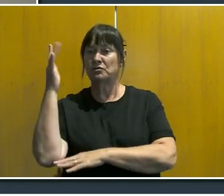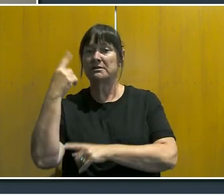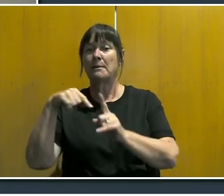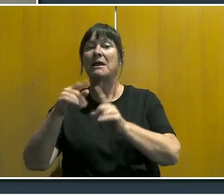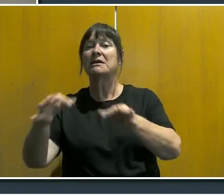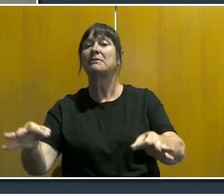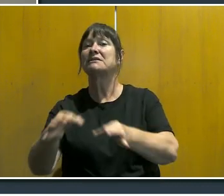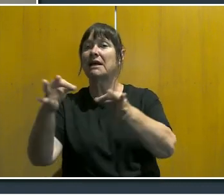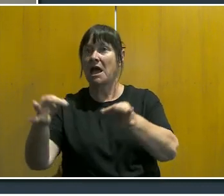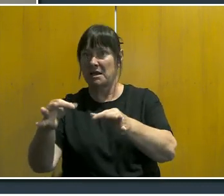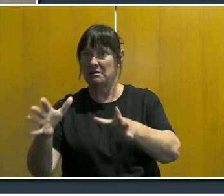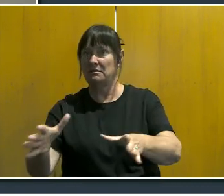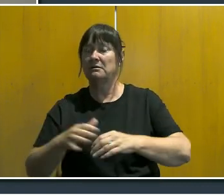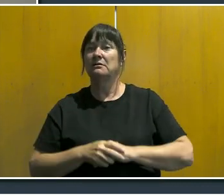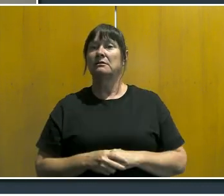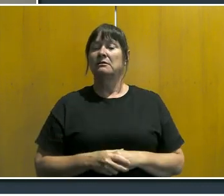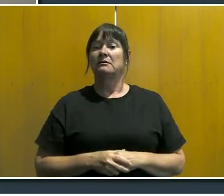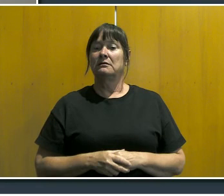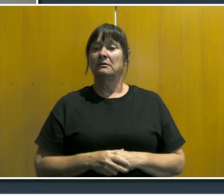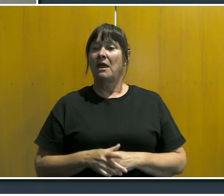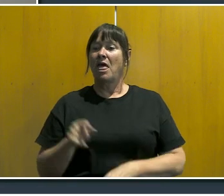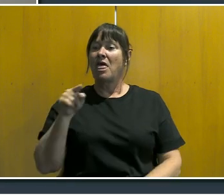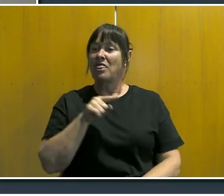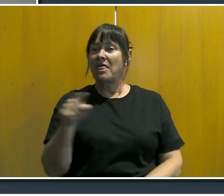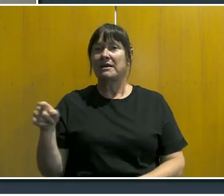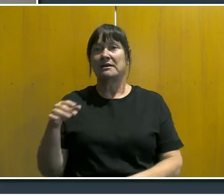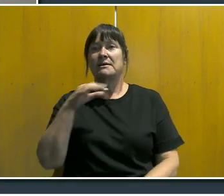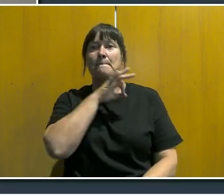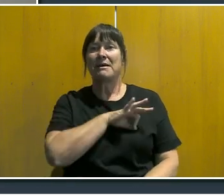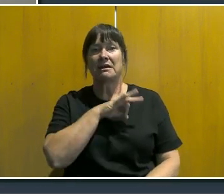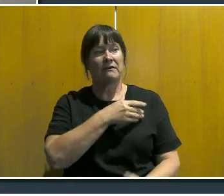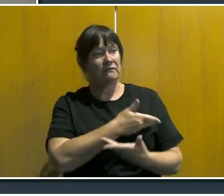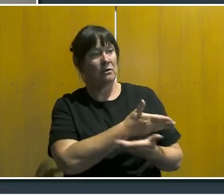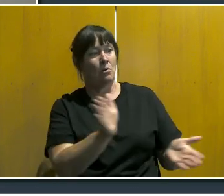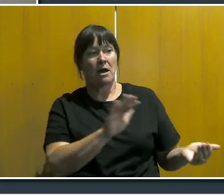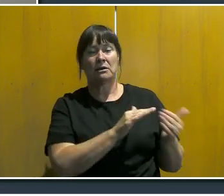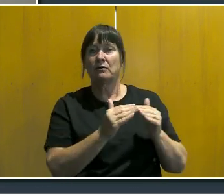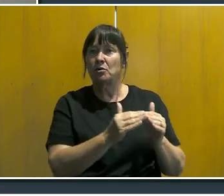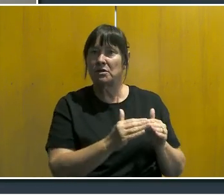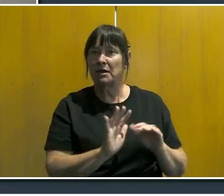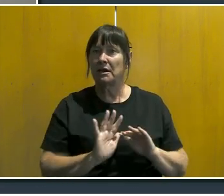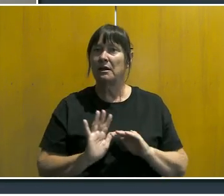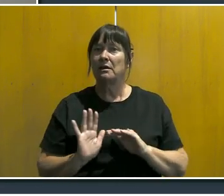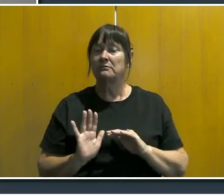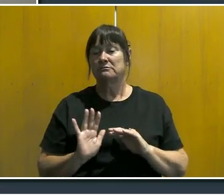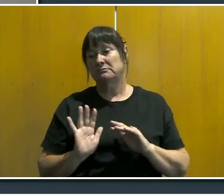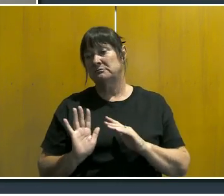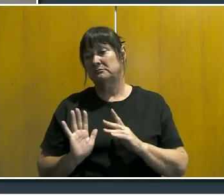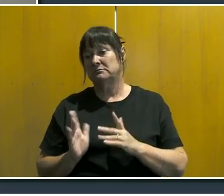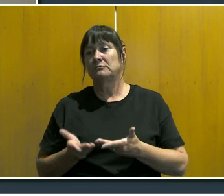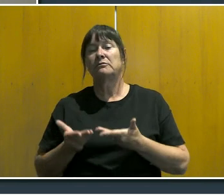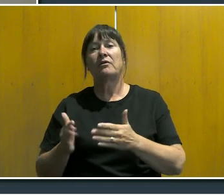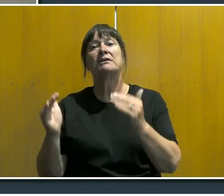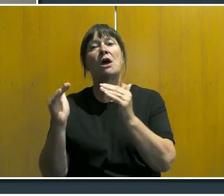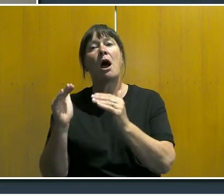essentially on that property. That has a benefit for the wider community. It provides a home for a lot of native bird